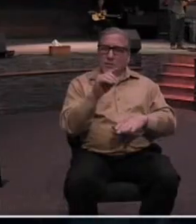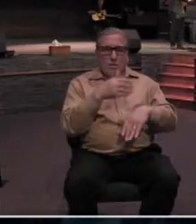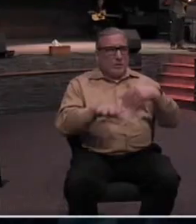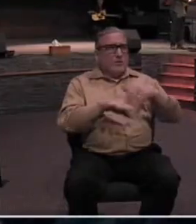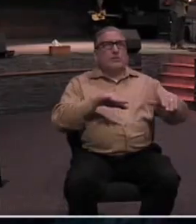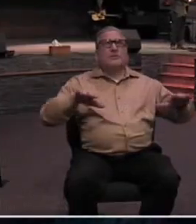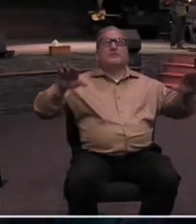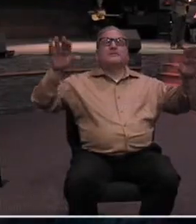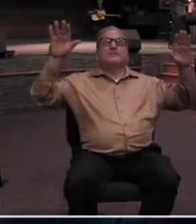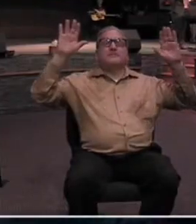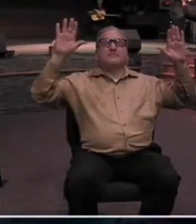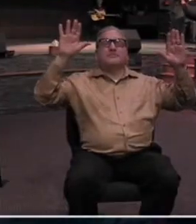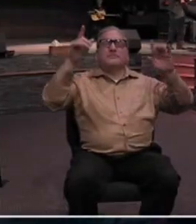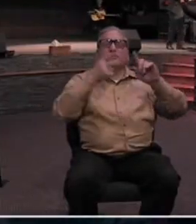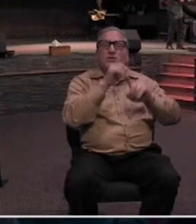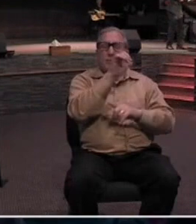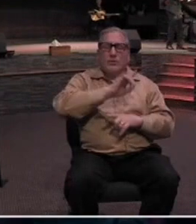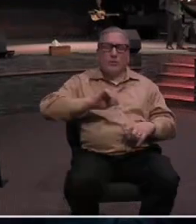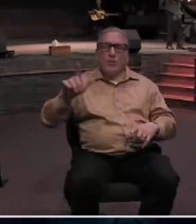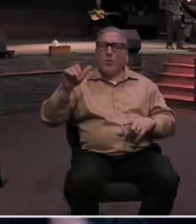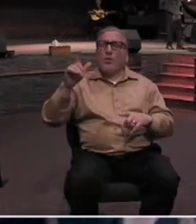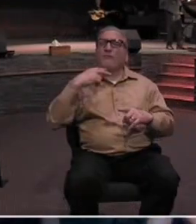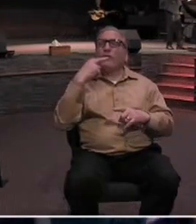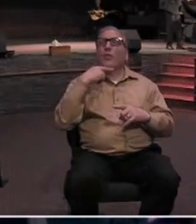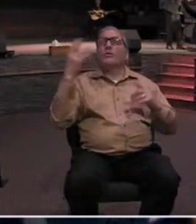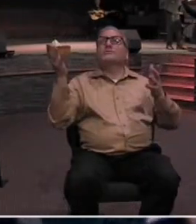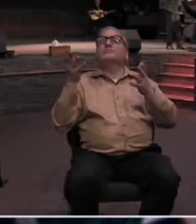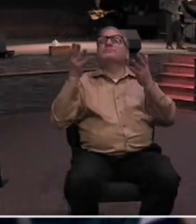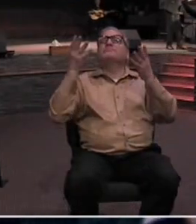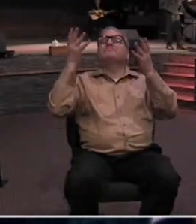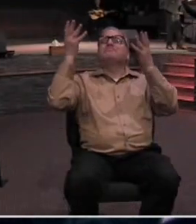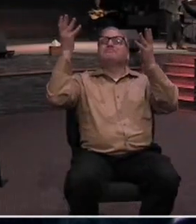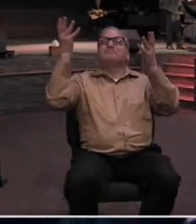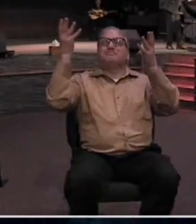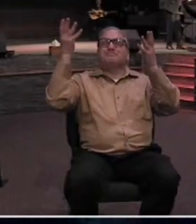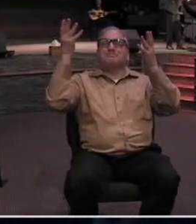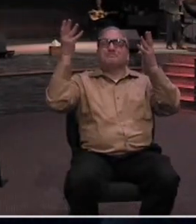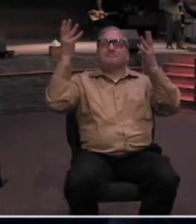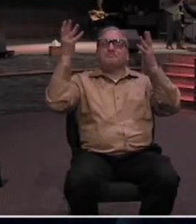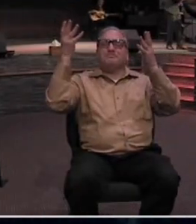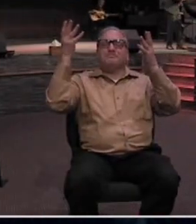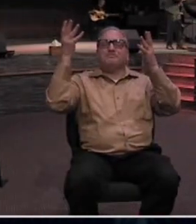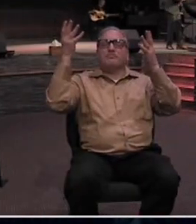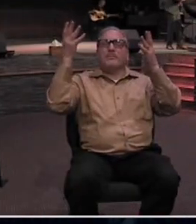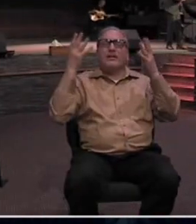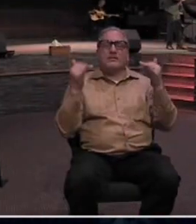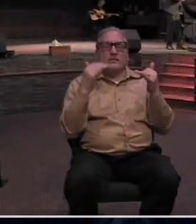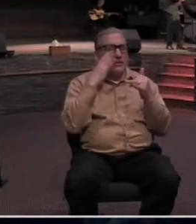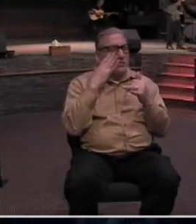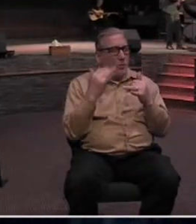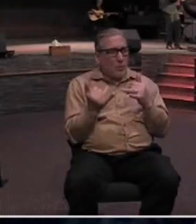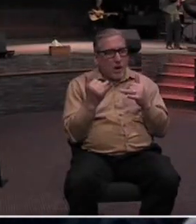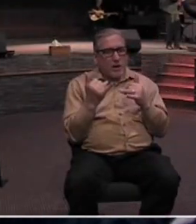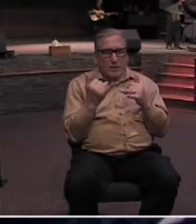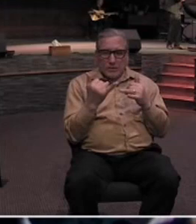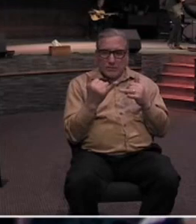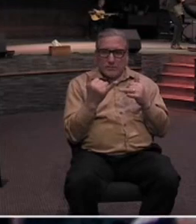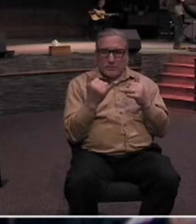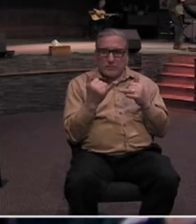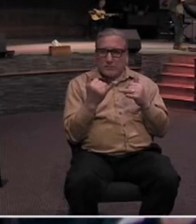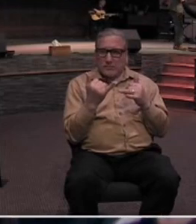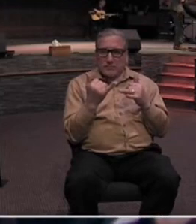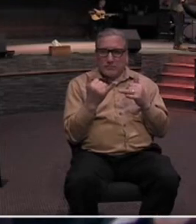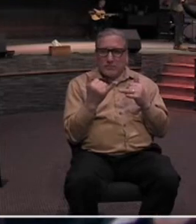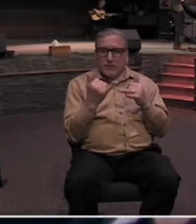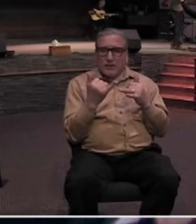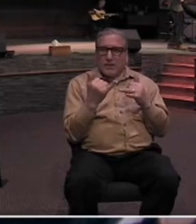unto the Lord? Can somebody lift up your voice? This is why I locked up Brother Bland. Because